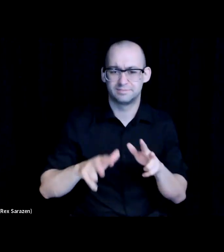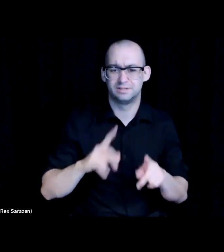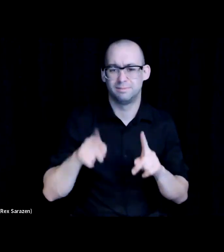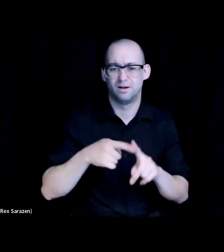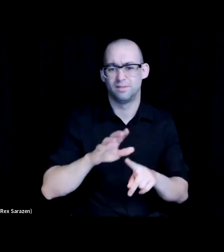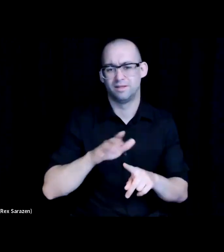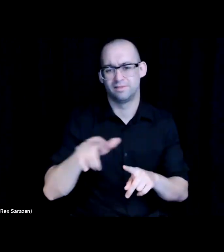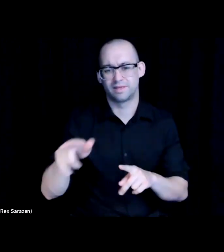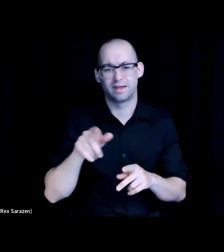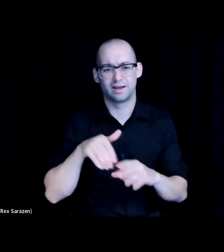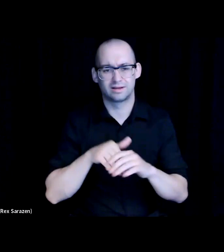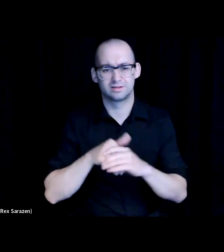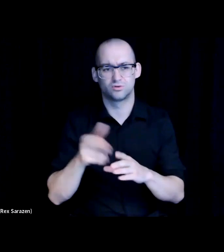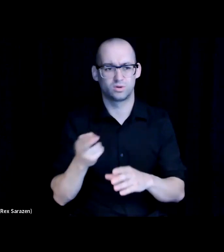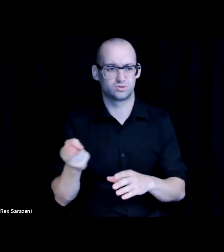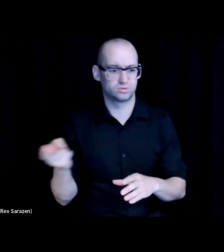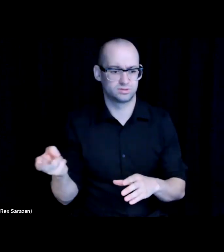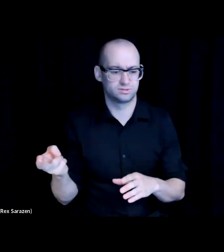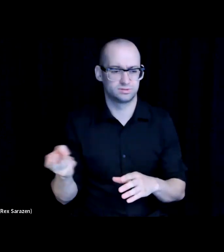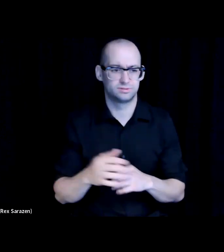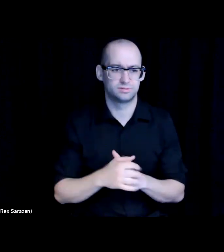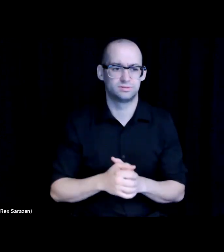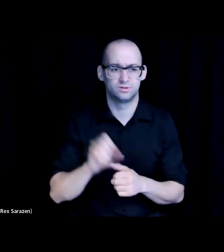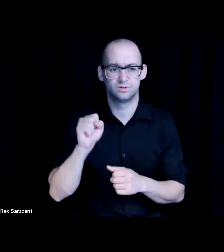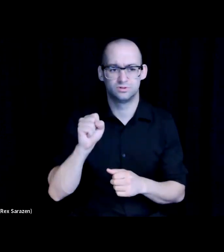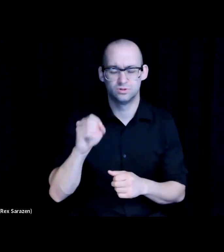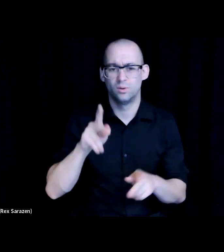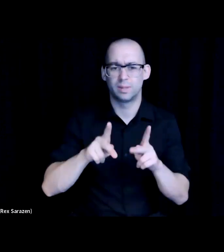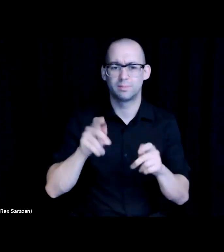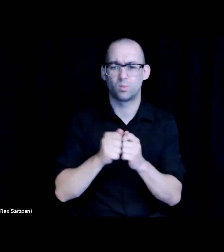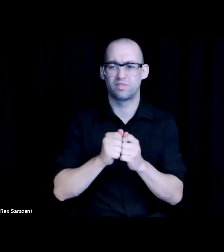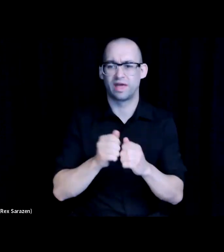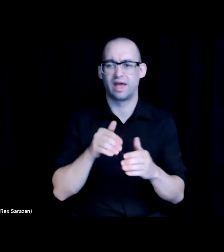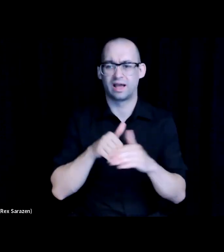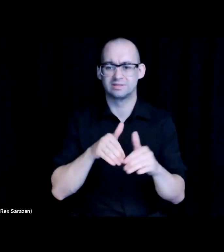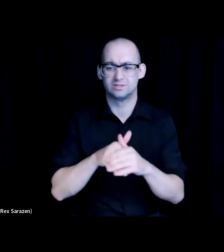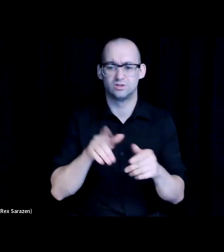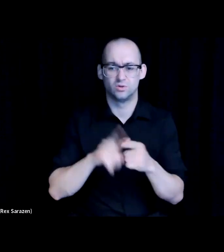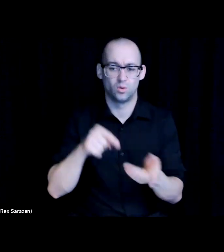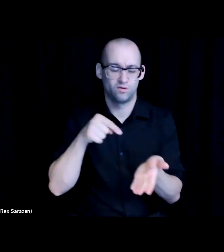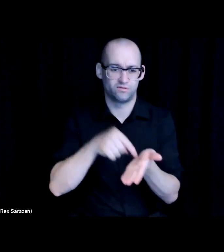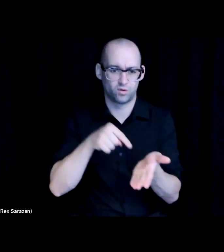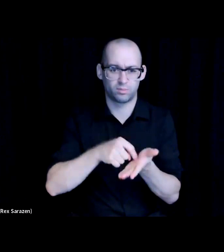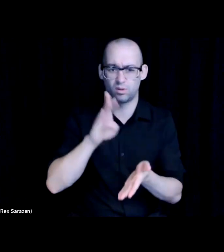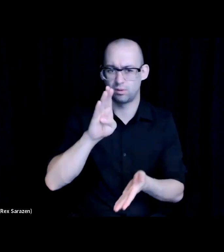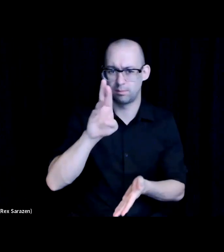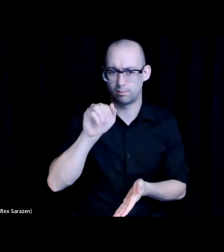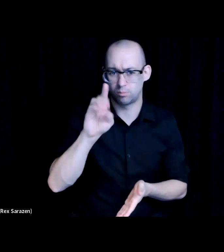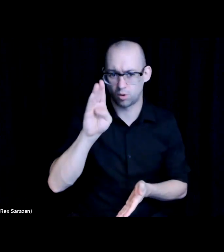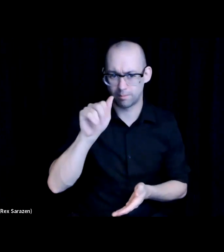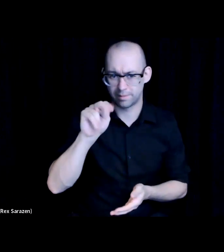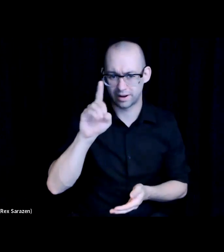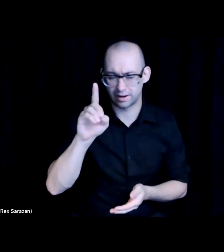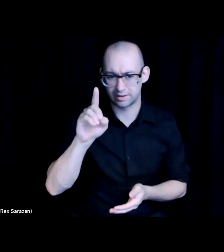health outcomes. So people with access to affordable broadband are more likely to be able to